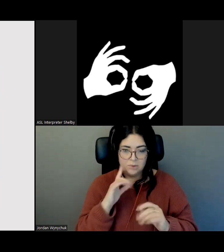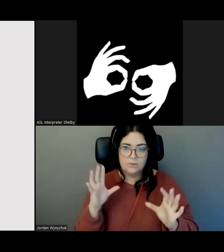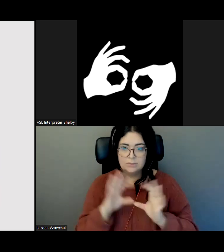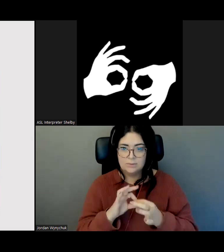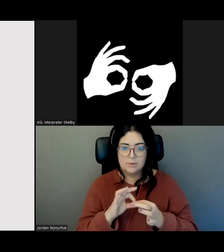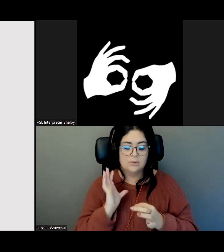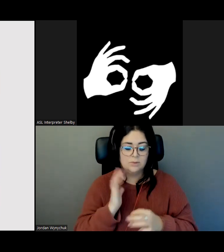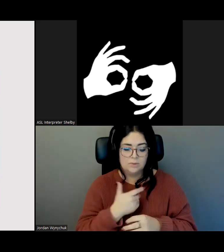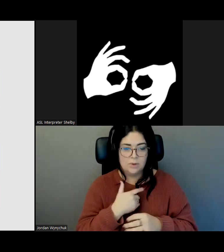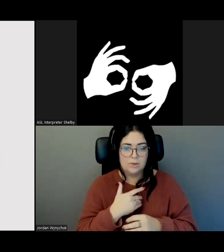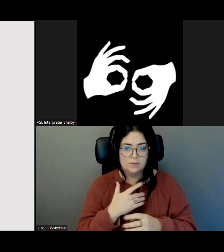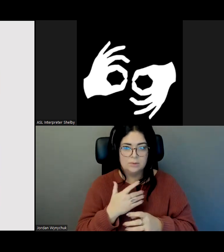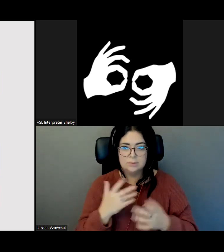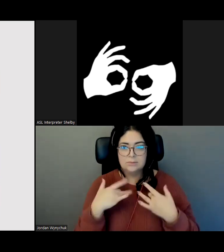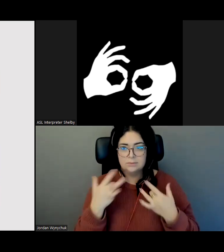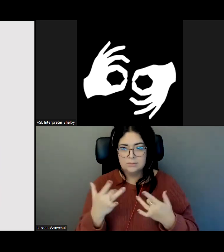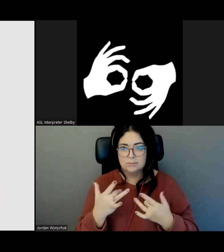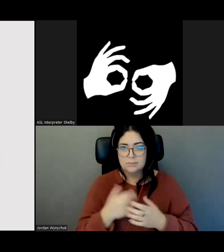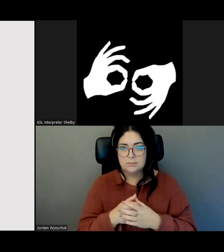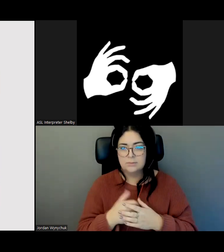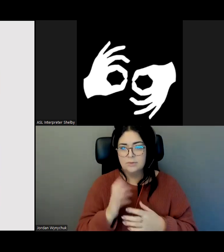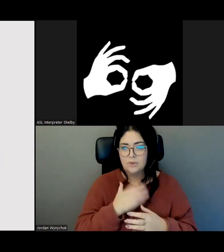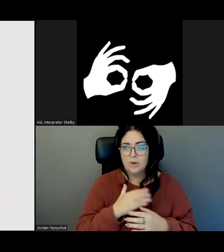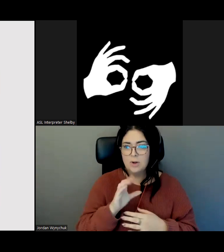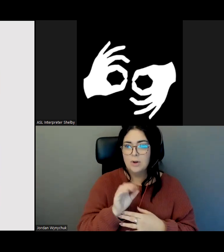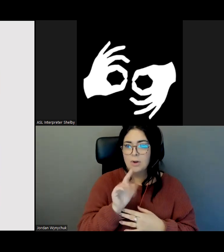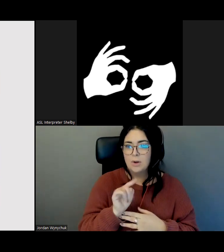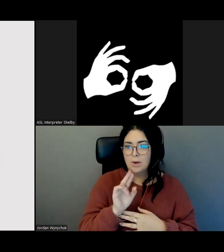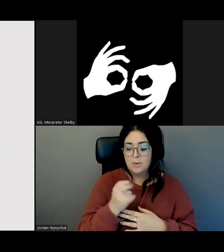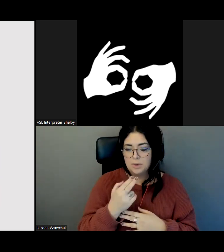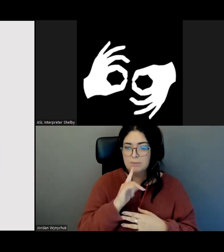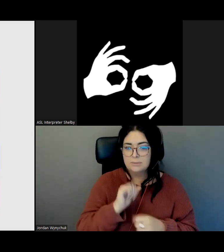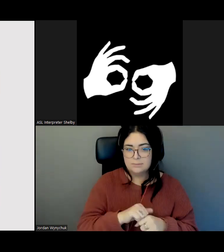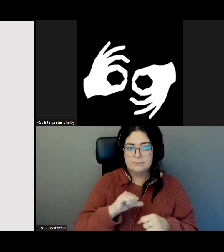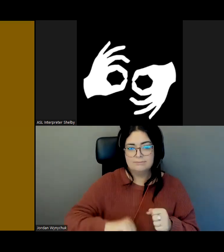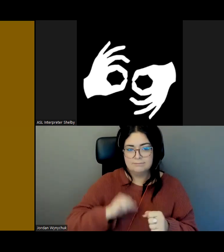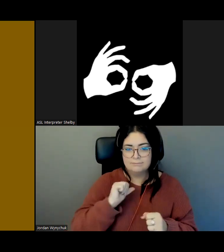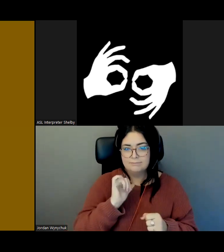was amazing. Our outreach in that regard, we're really proud of.